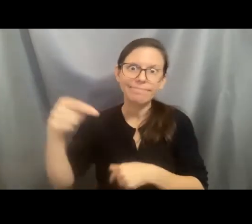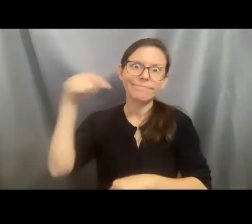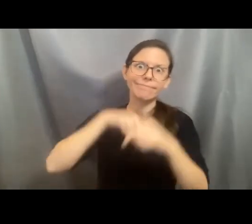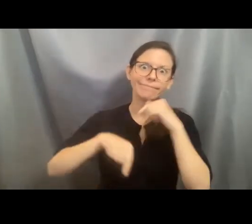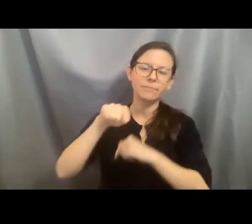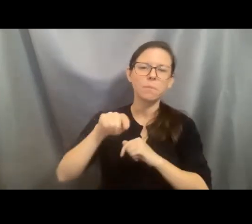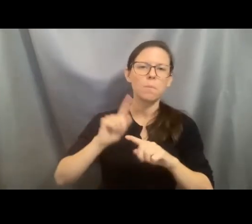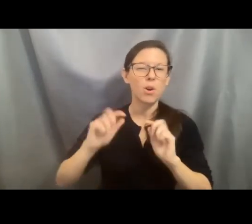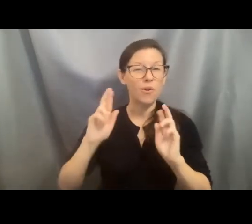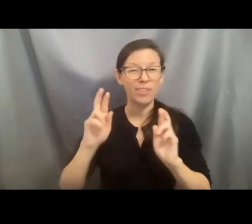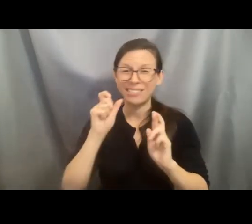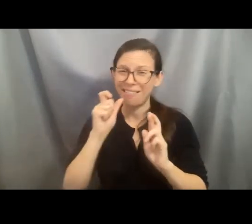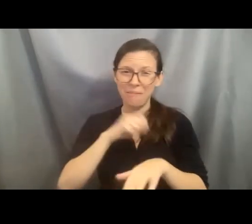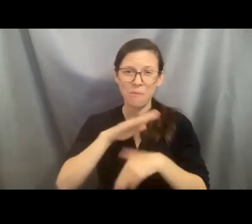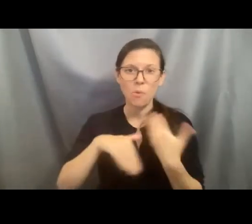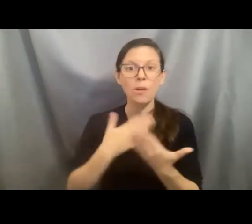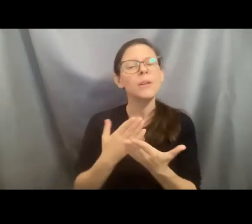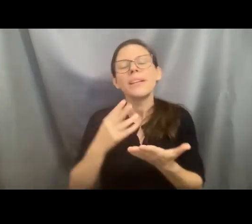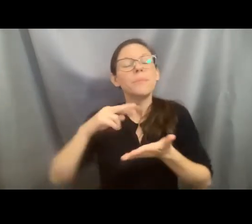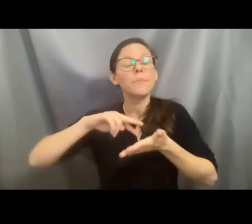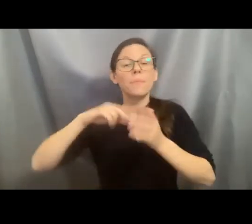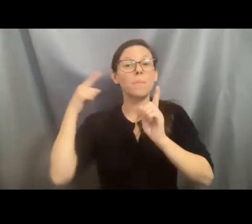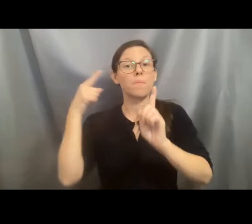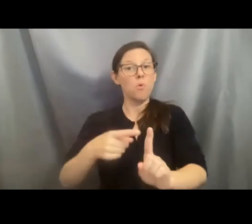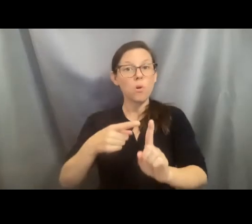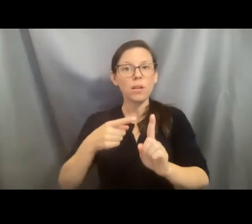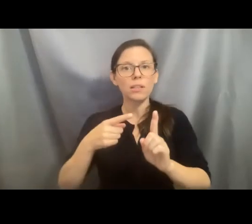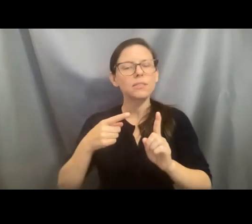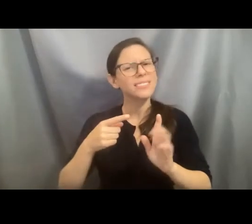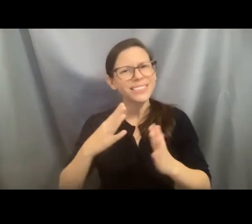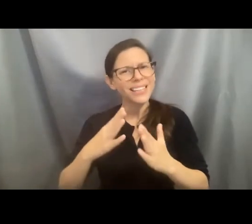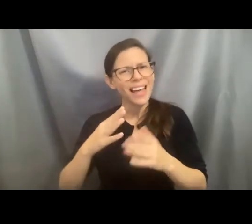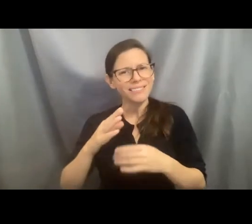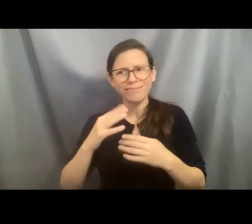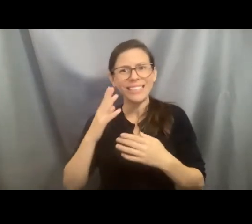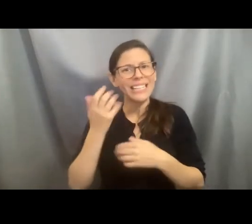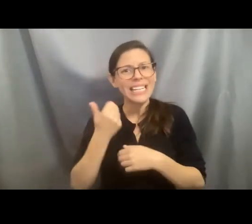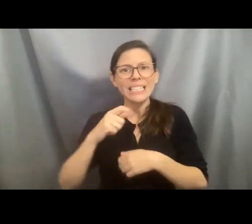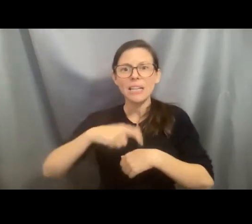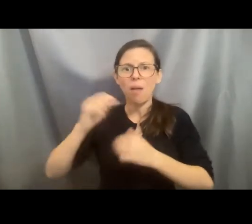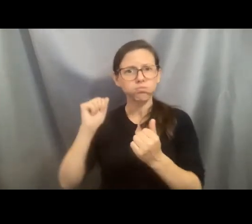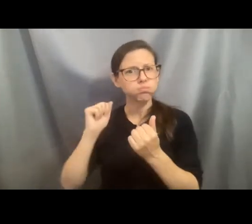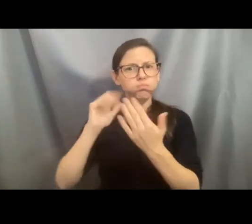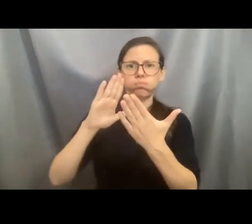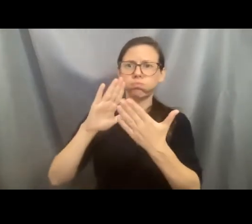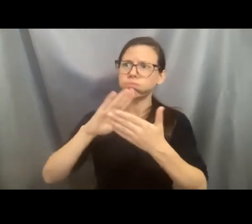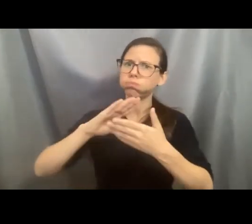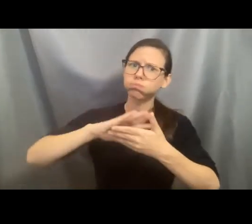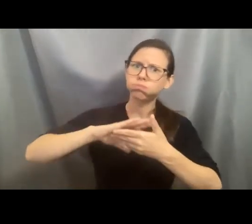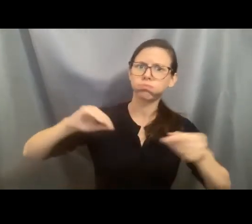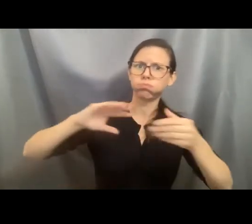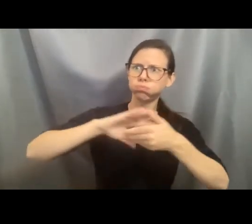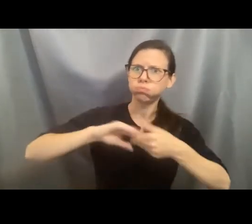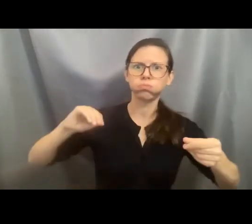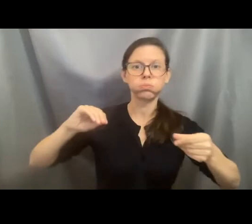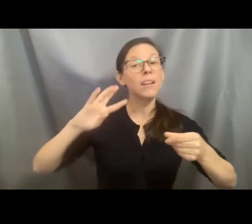those stories, being bold, being out loud, and is really going to help be the game changer for our movement. And I'm